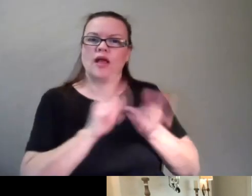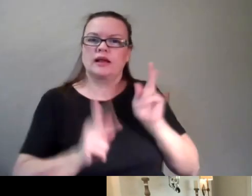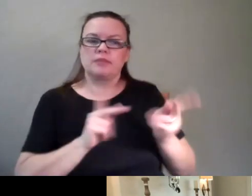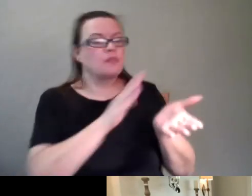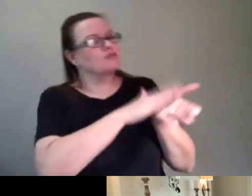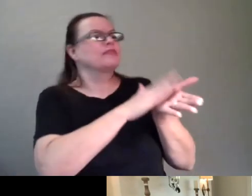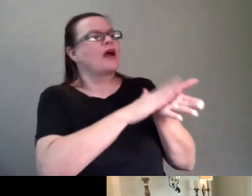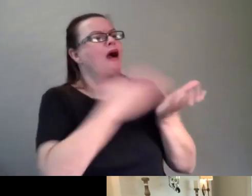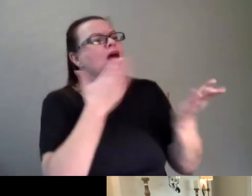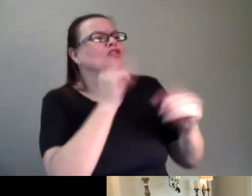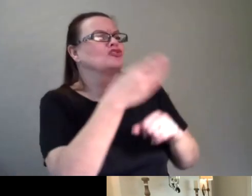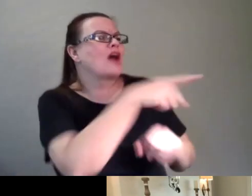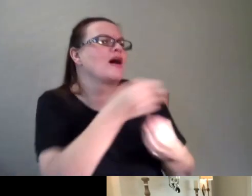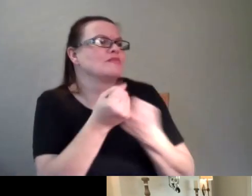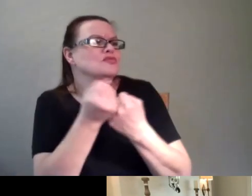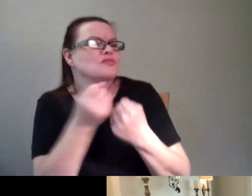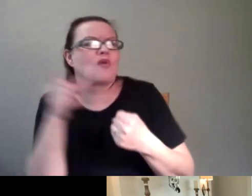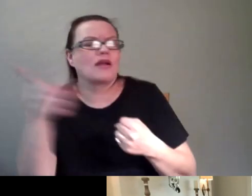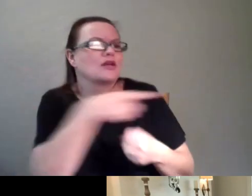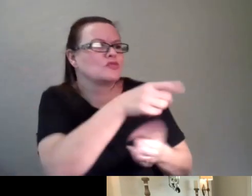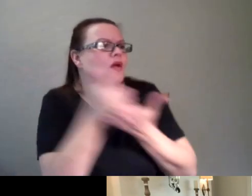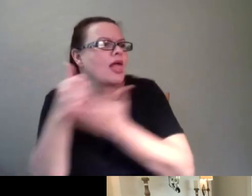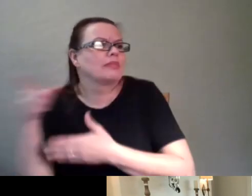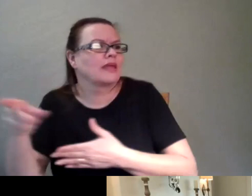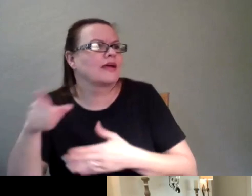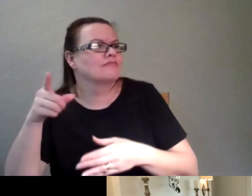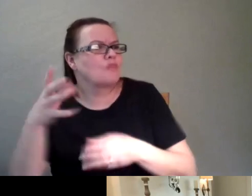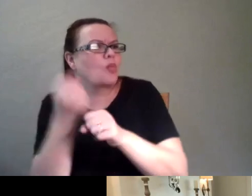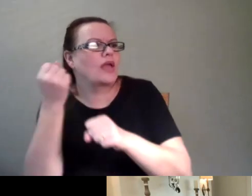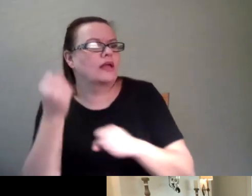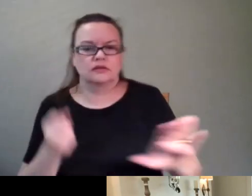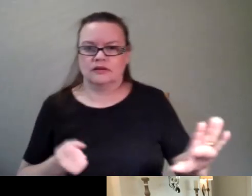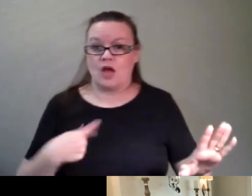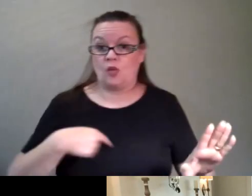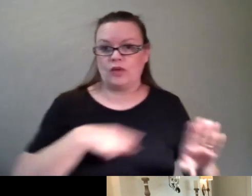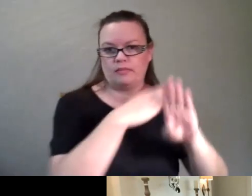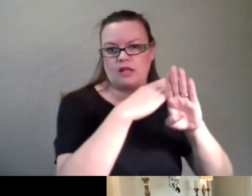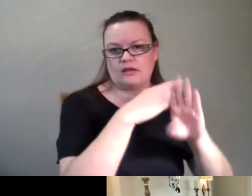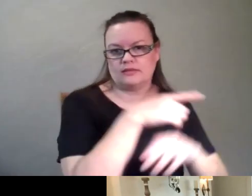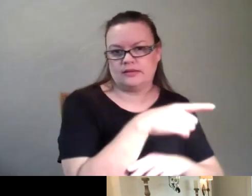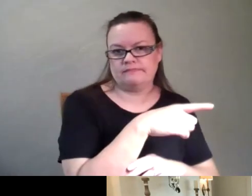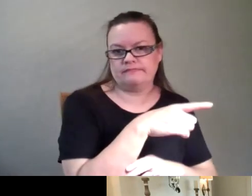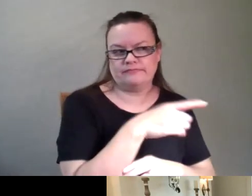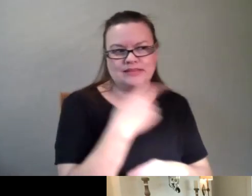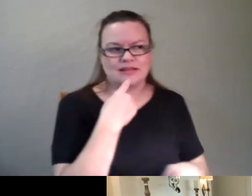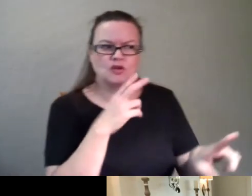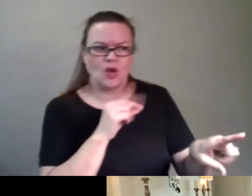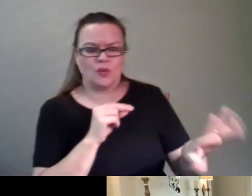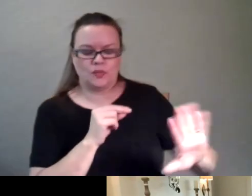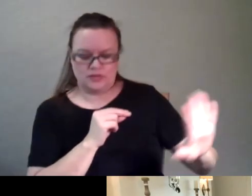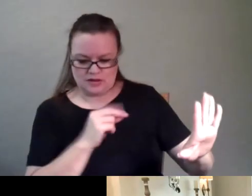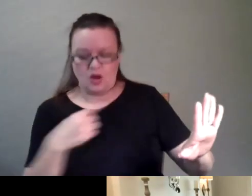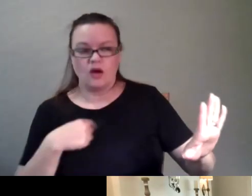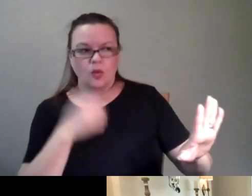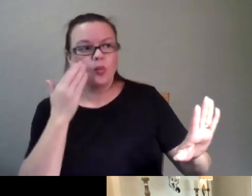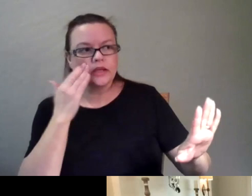coming in, we kept him from doing it. He ended up doing a Zoom rally, of which we made sure hardly